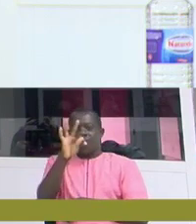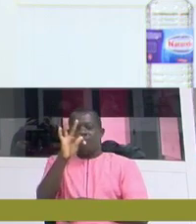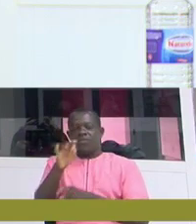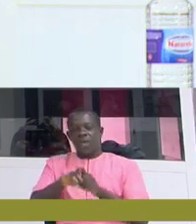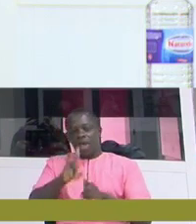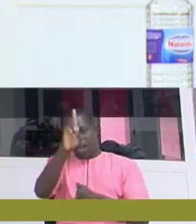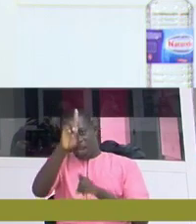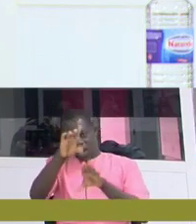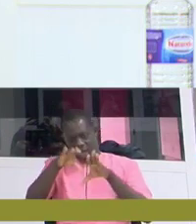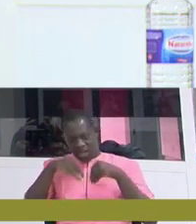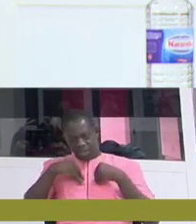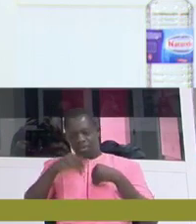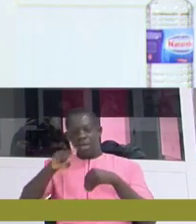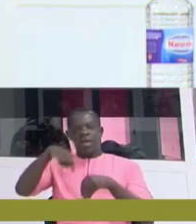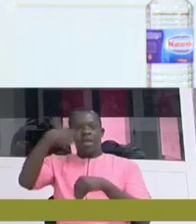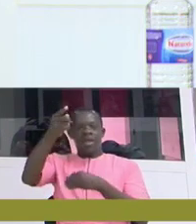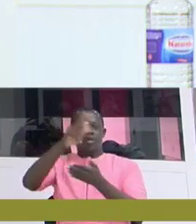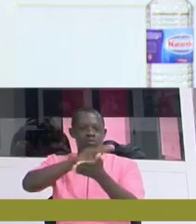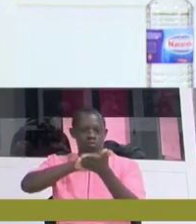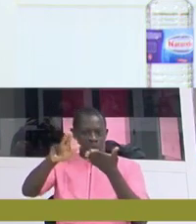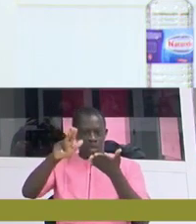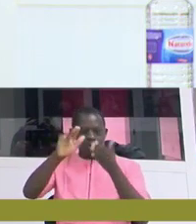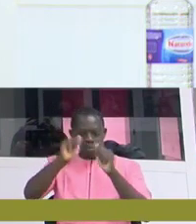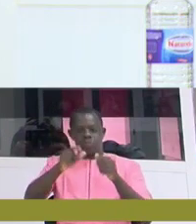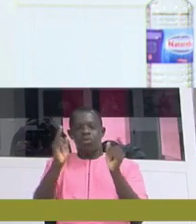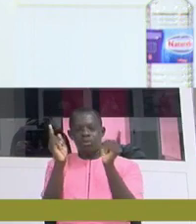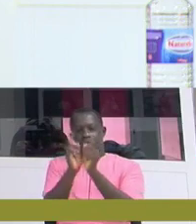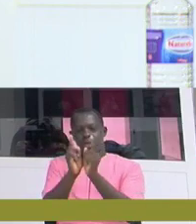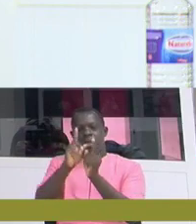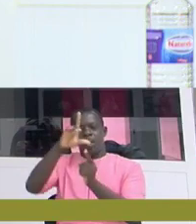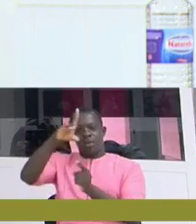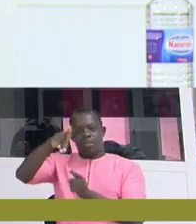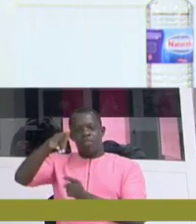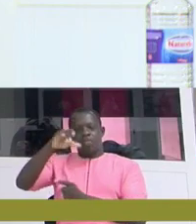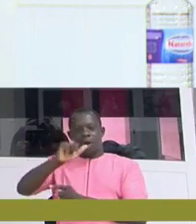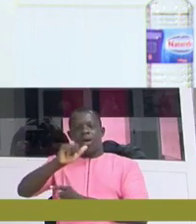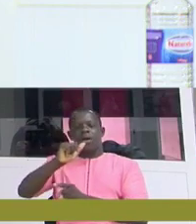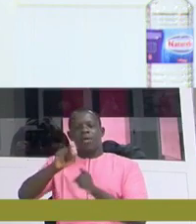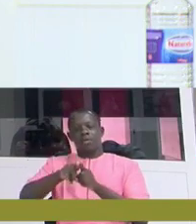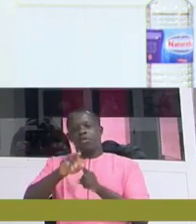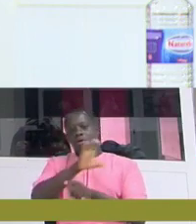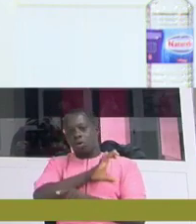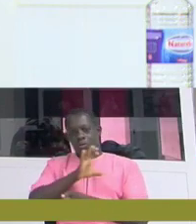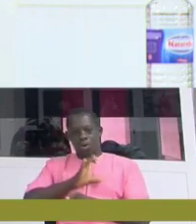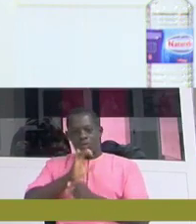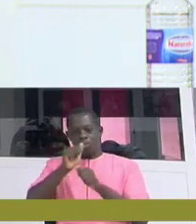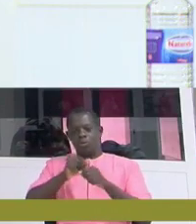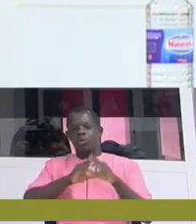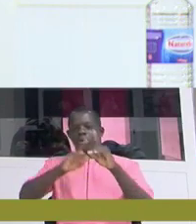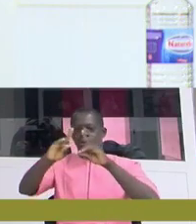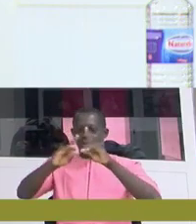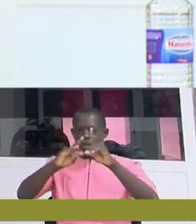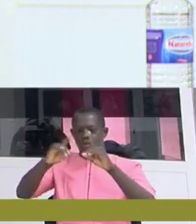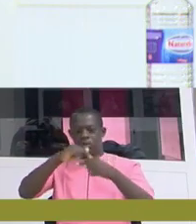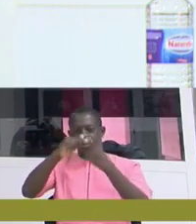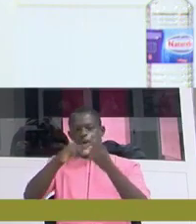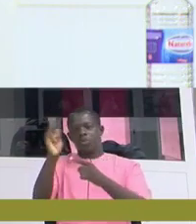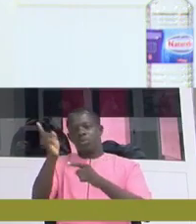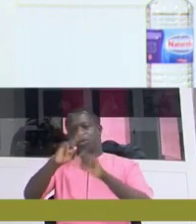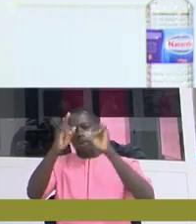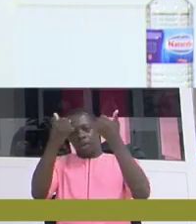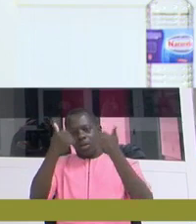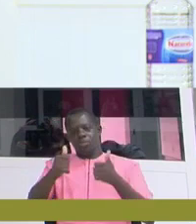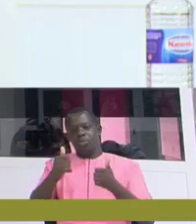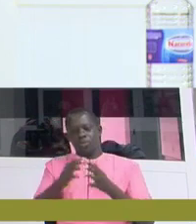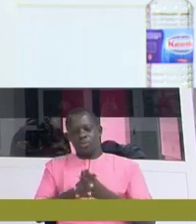week. If God wills it, next week. Mina pabia. I will come to the old man and I will narrate the issue to him.